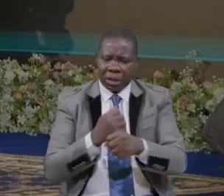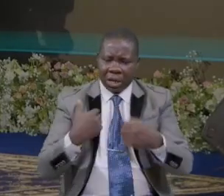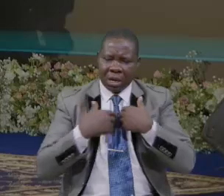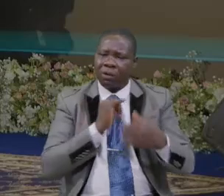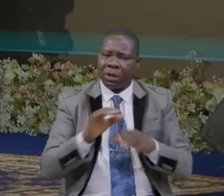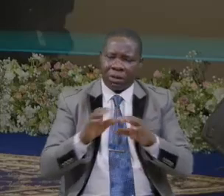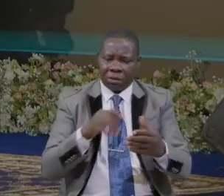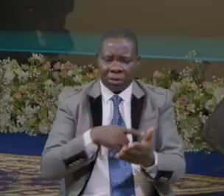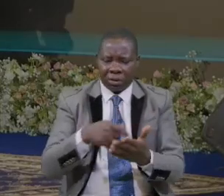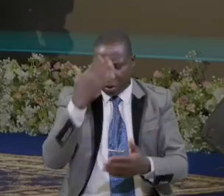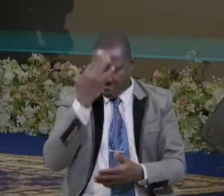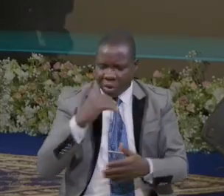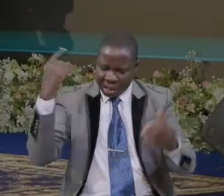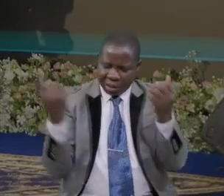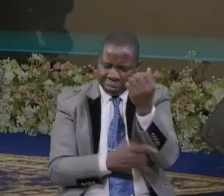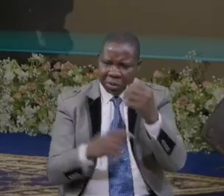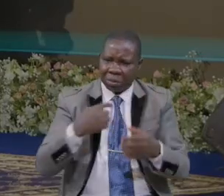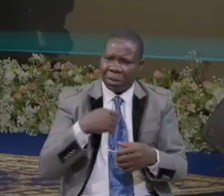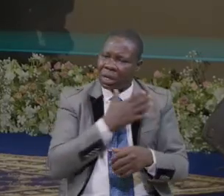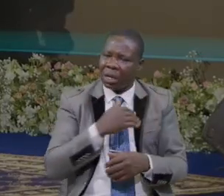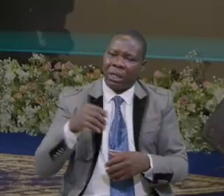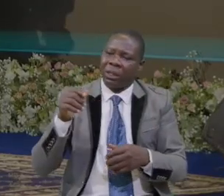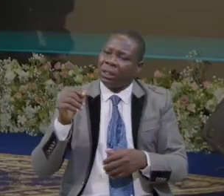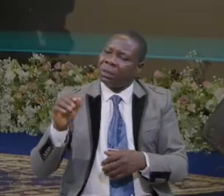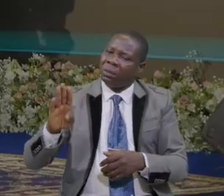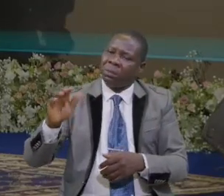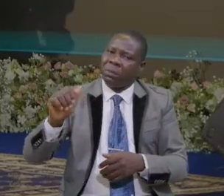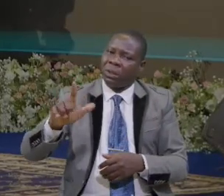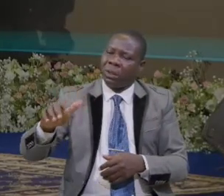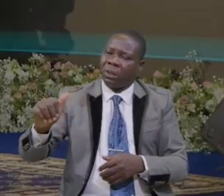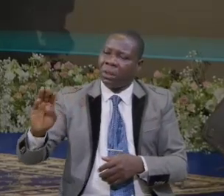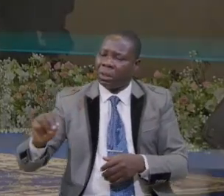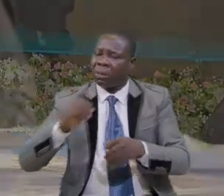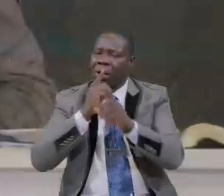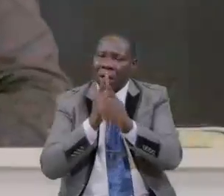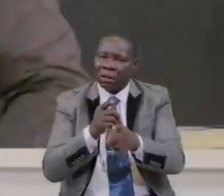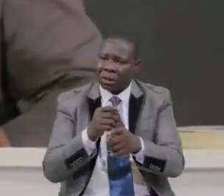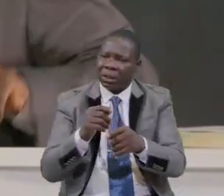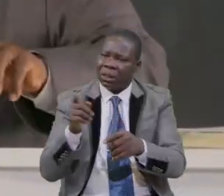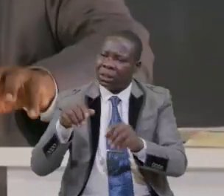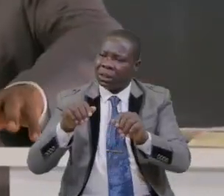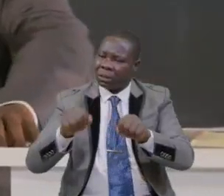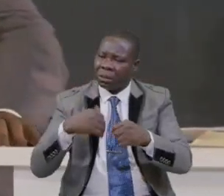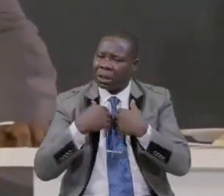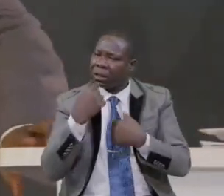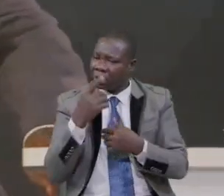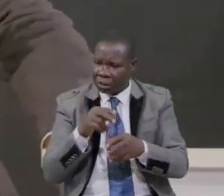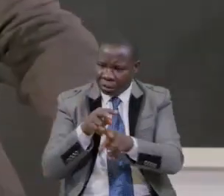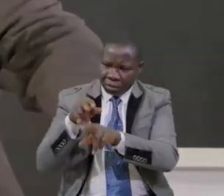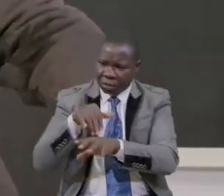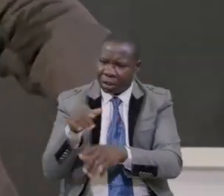Balaam replied, "No." So Balaam could have said, "Look at this ass, I promote you to be